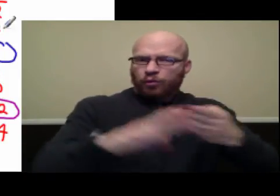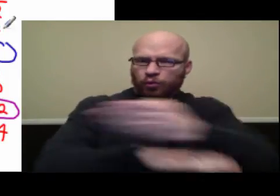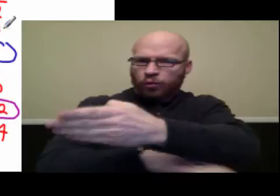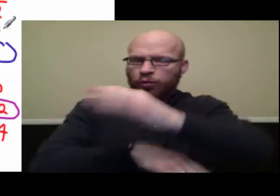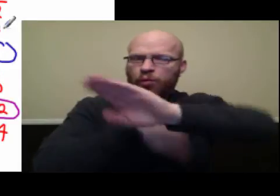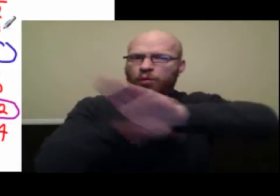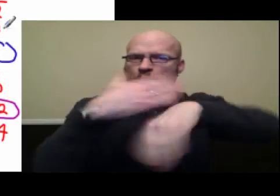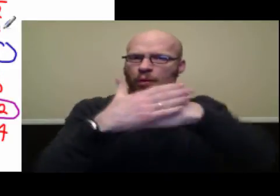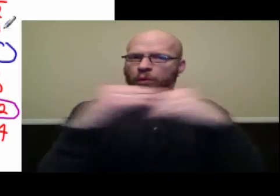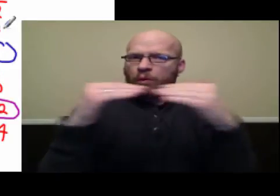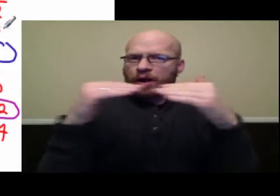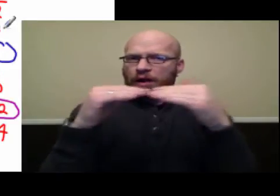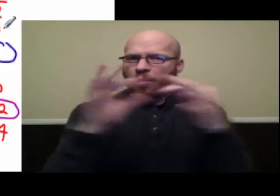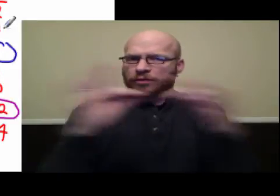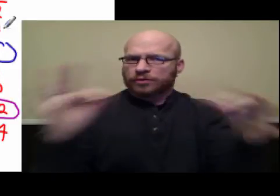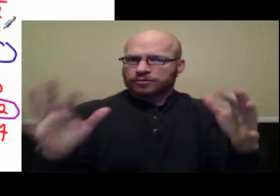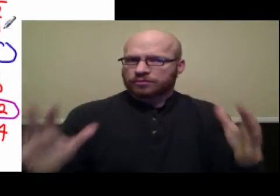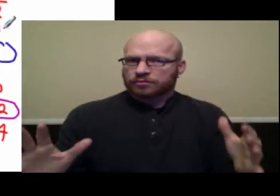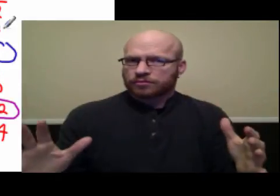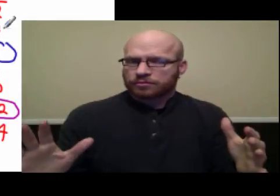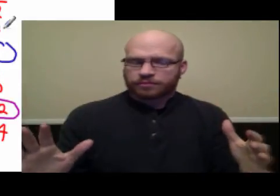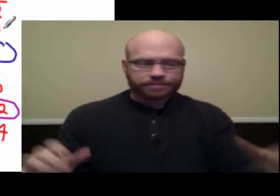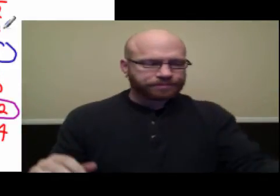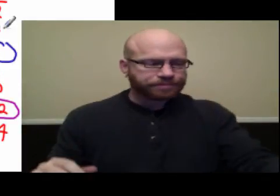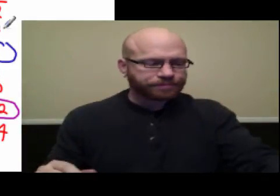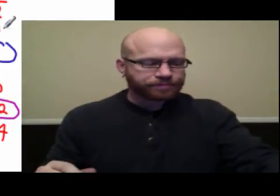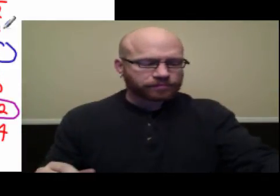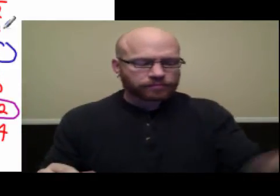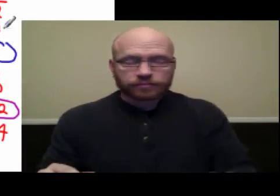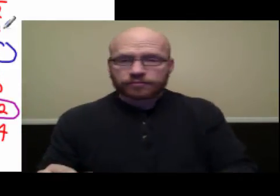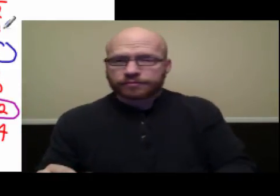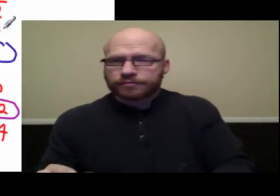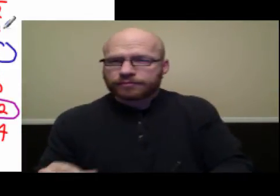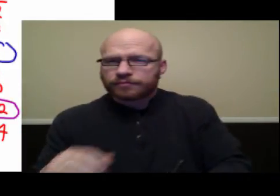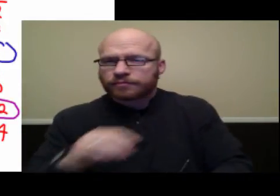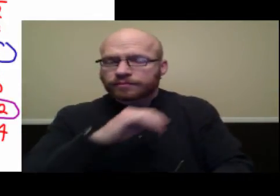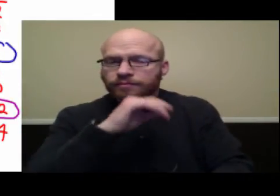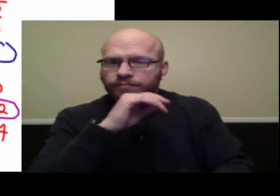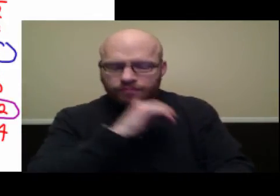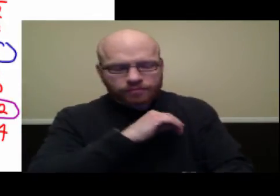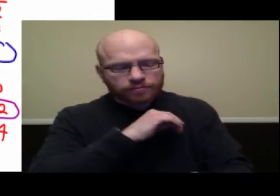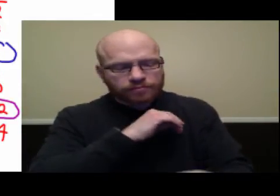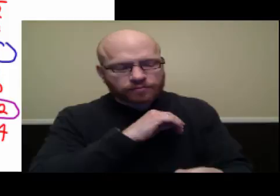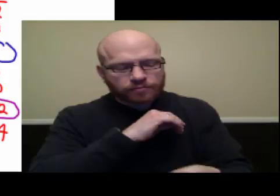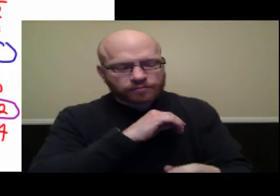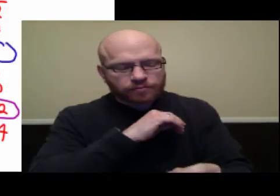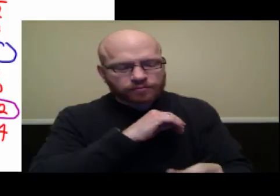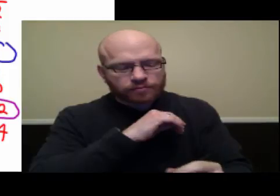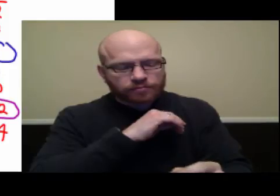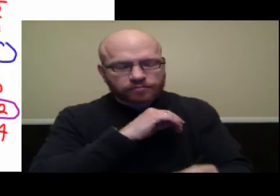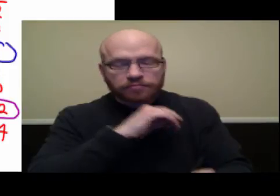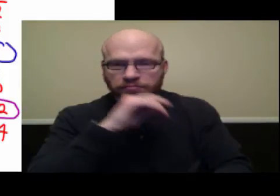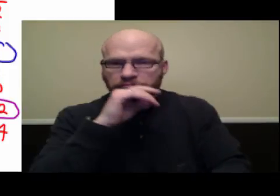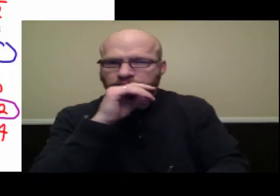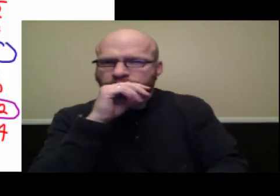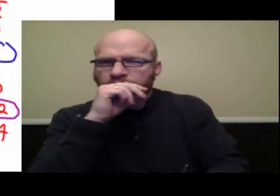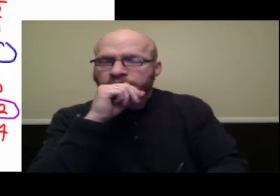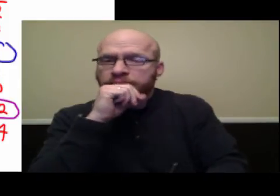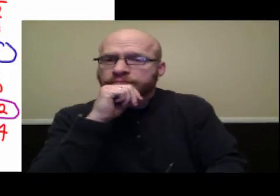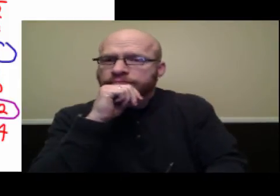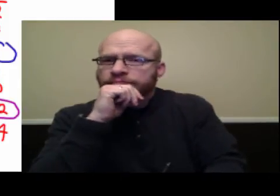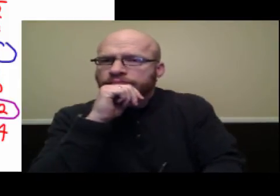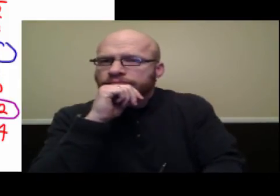So we're going to choose to use the 6 and multiply the full equation, both left and right sides, by 6.